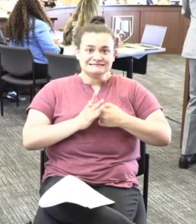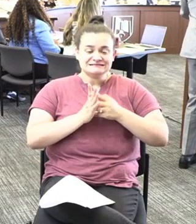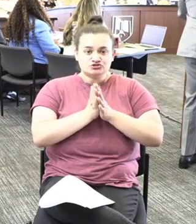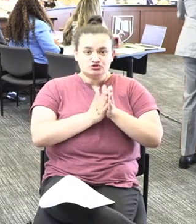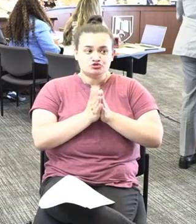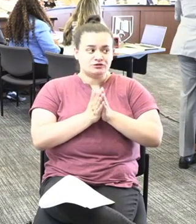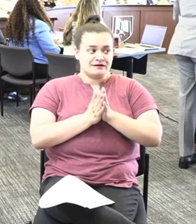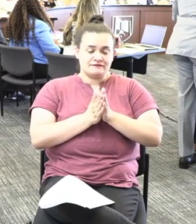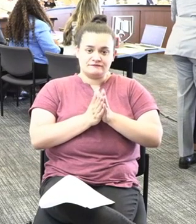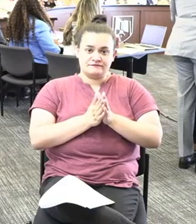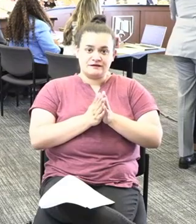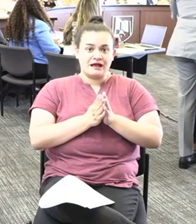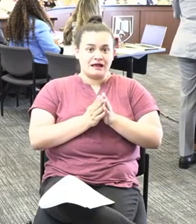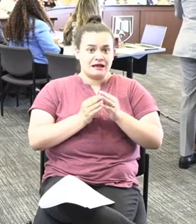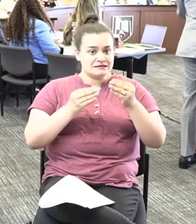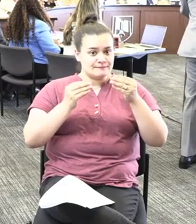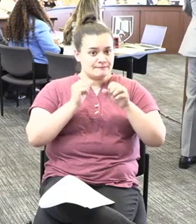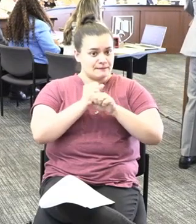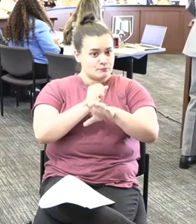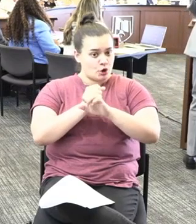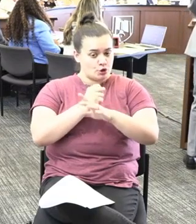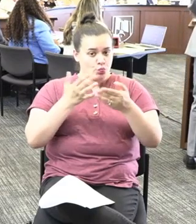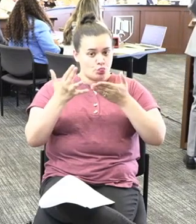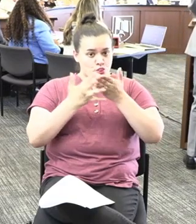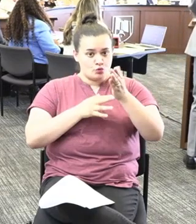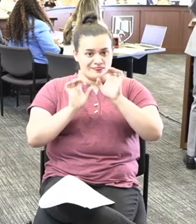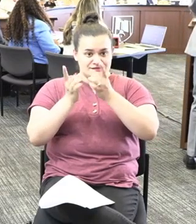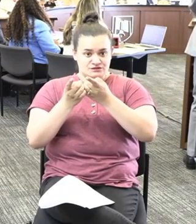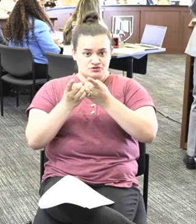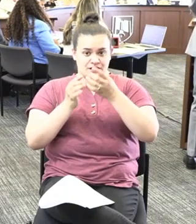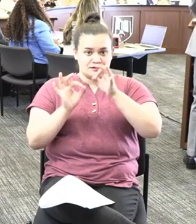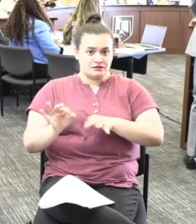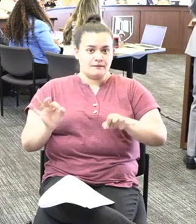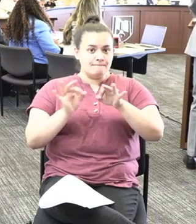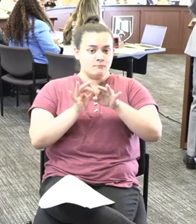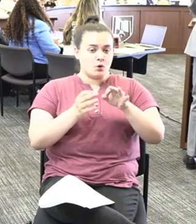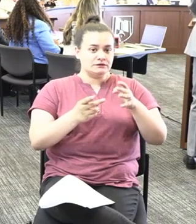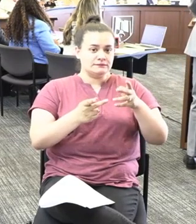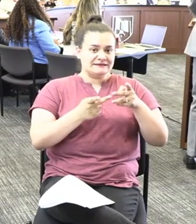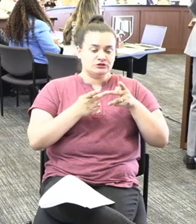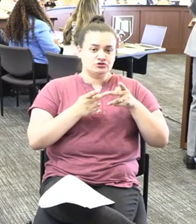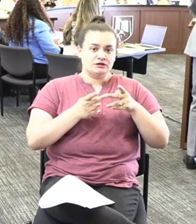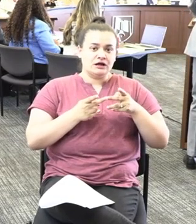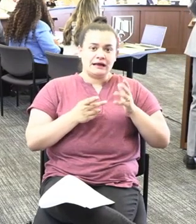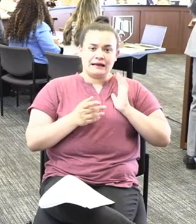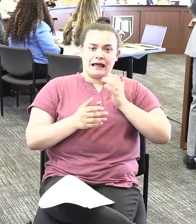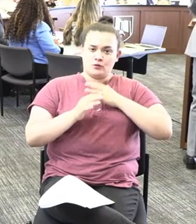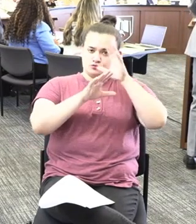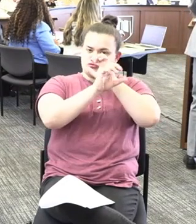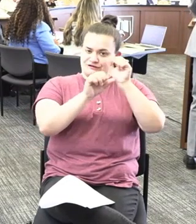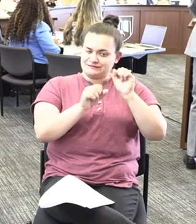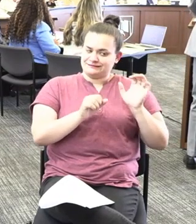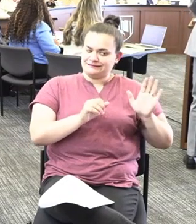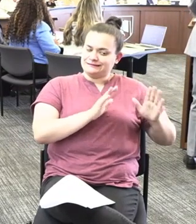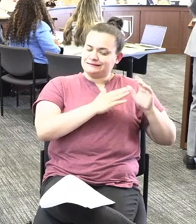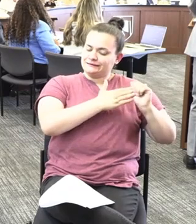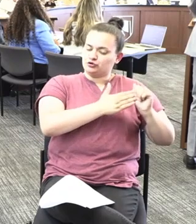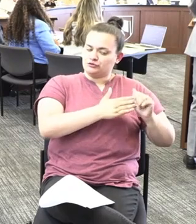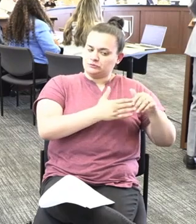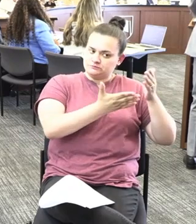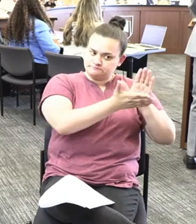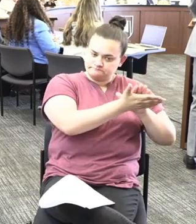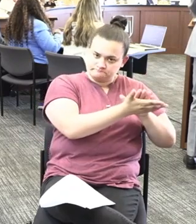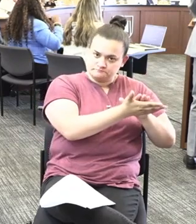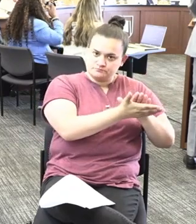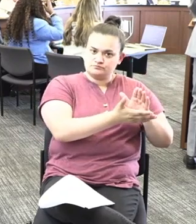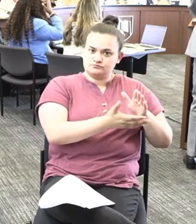certainly been marketed throughout our district as an important position, and I credit our president for his leadership and his